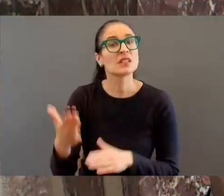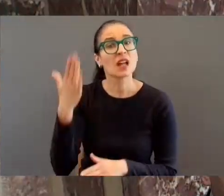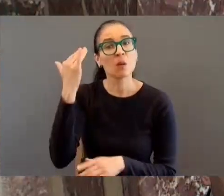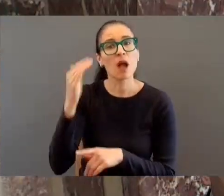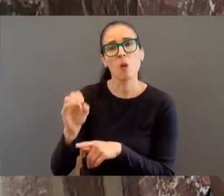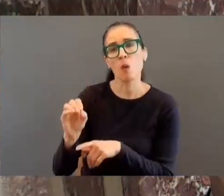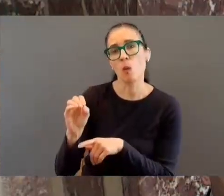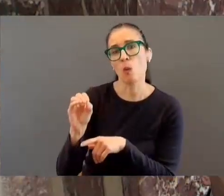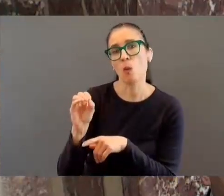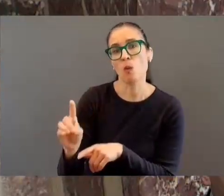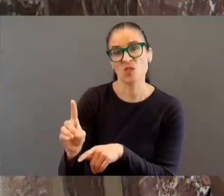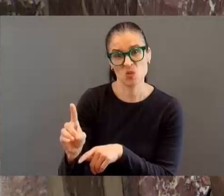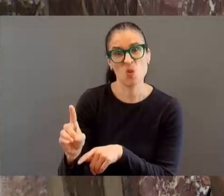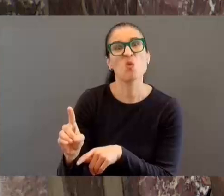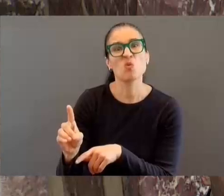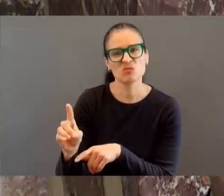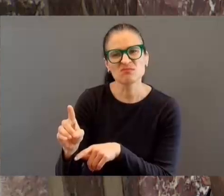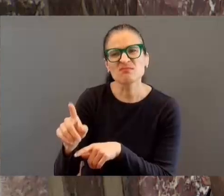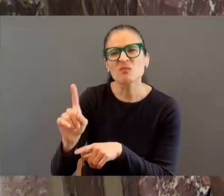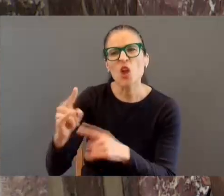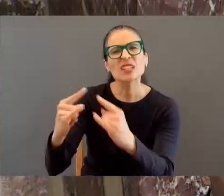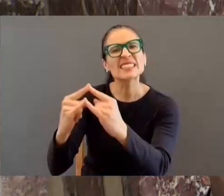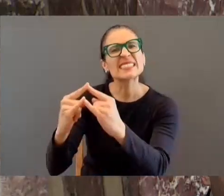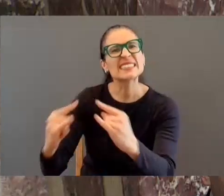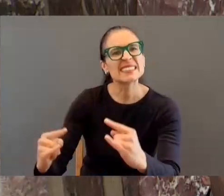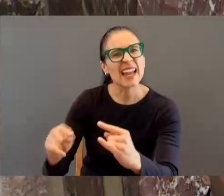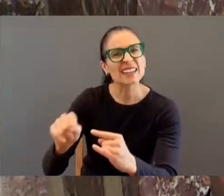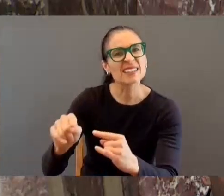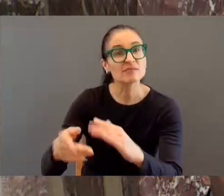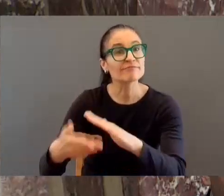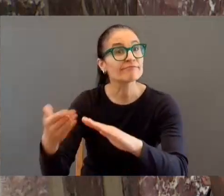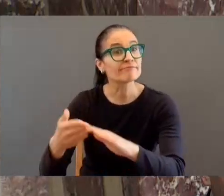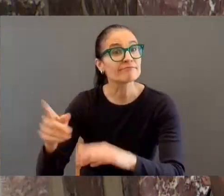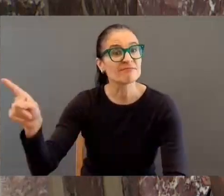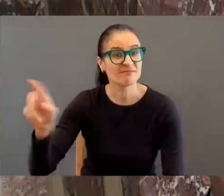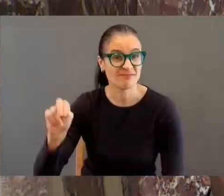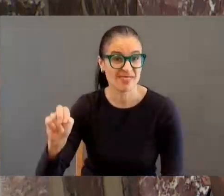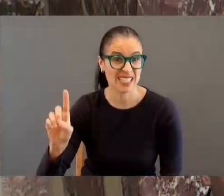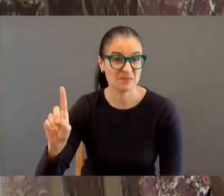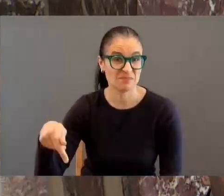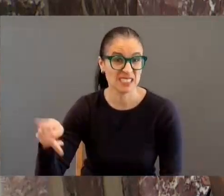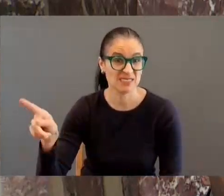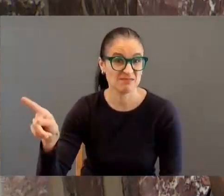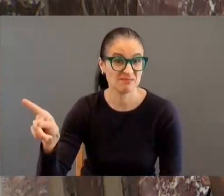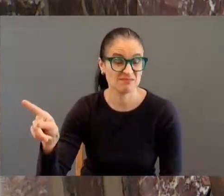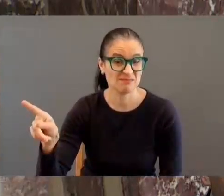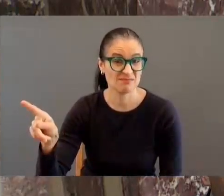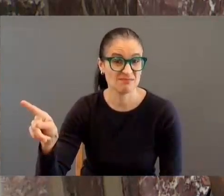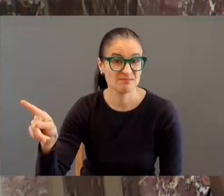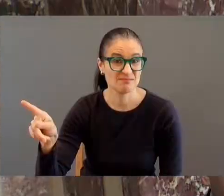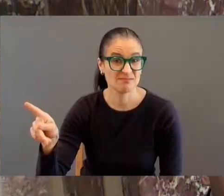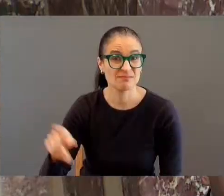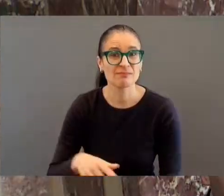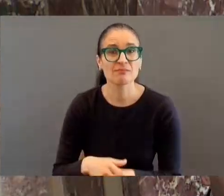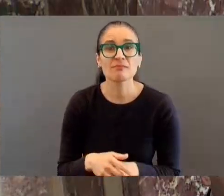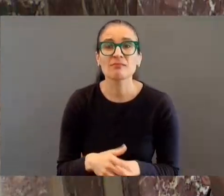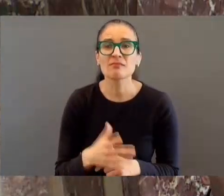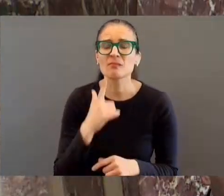God only knows what that 13-year-old girl's life was like in that tent